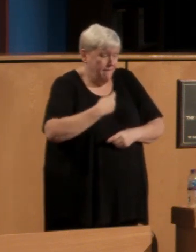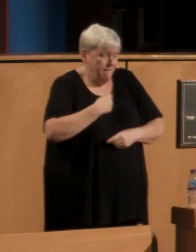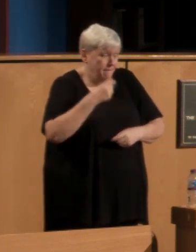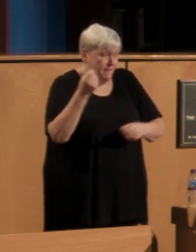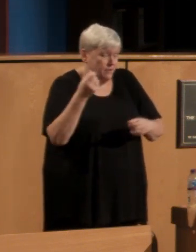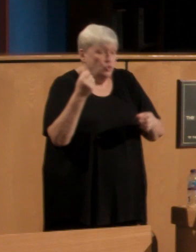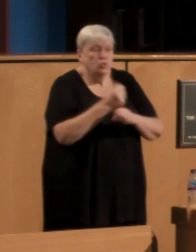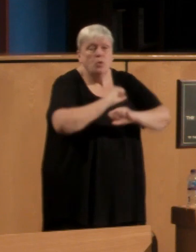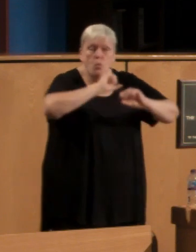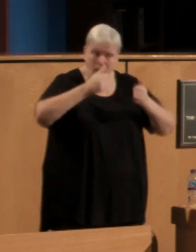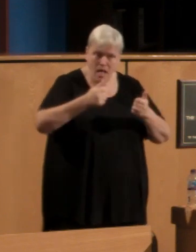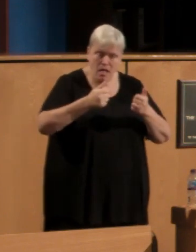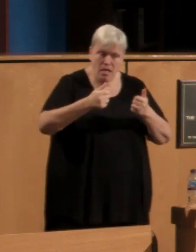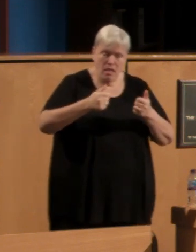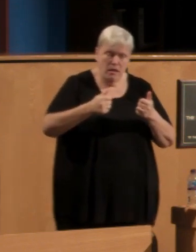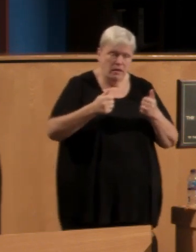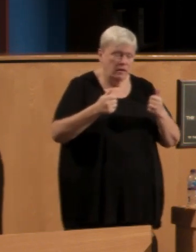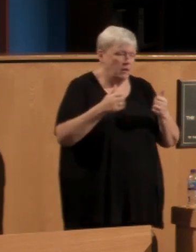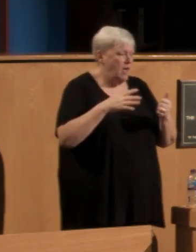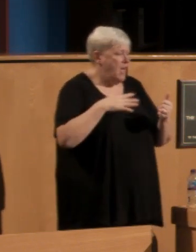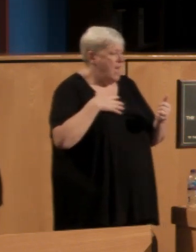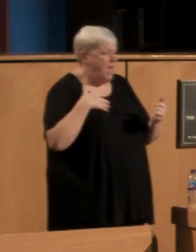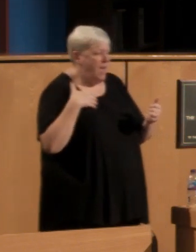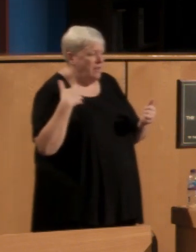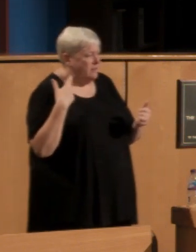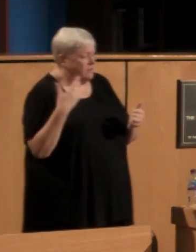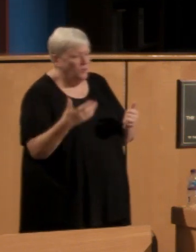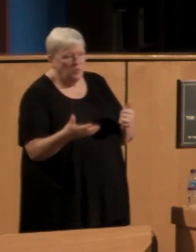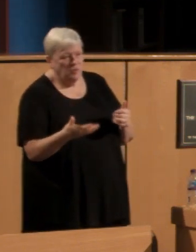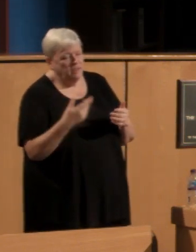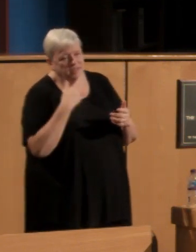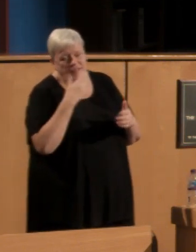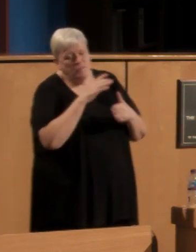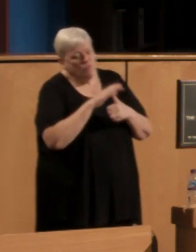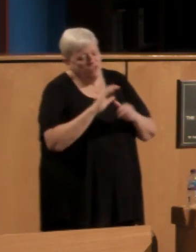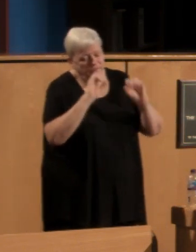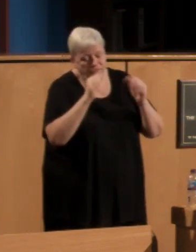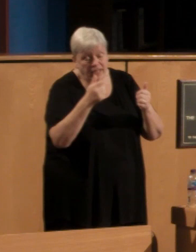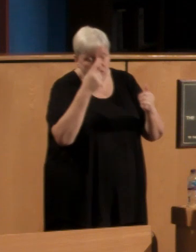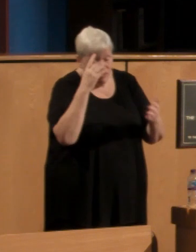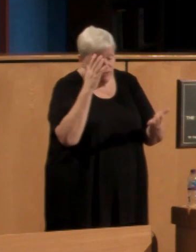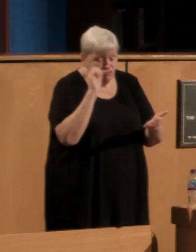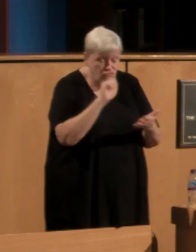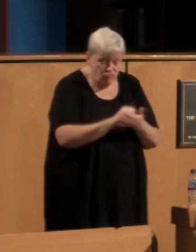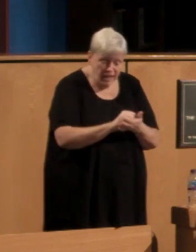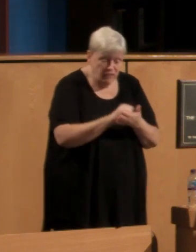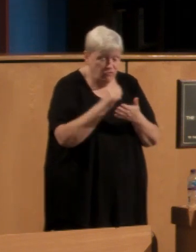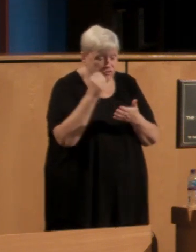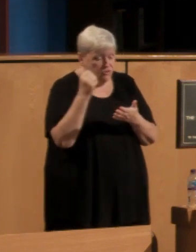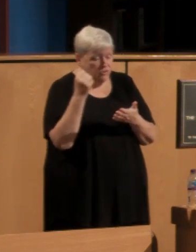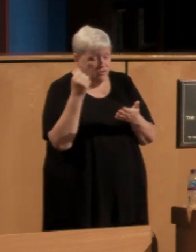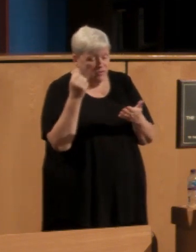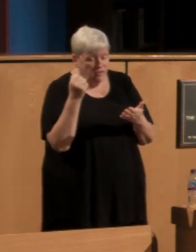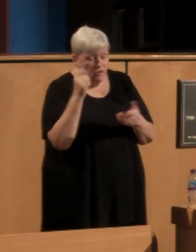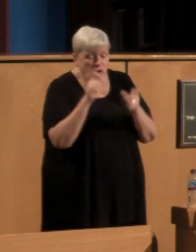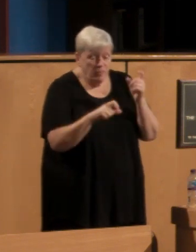do it well. And I don't want to take on the pressure to to right all the wrongs of the people that have